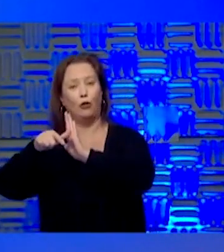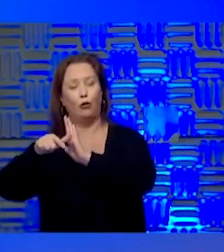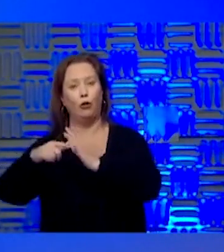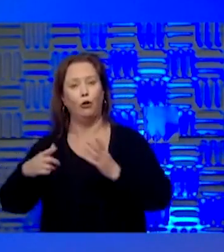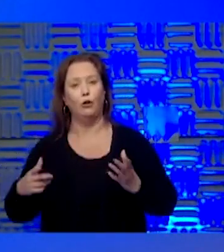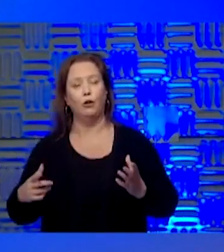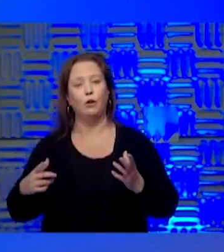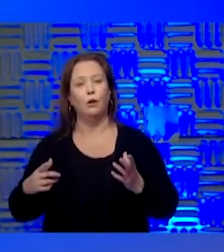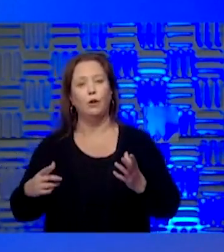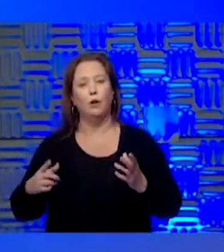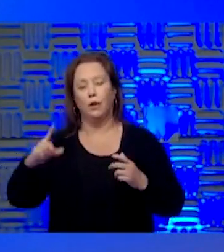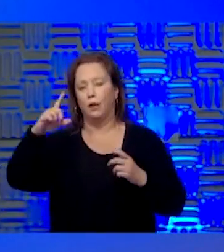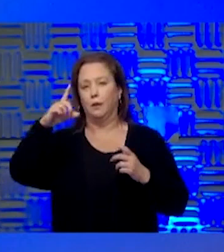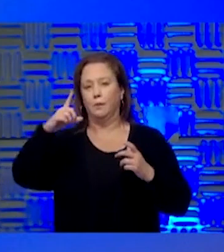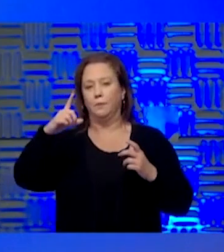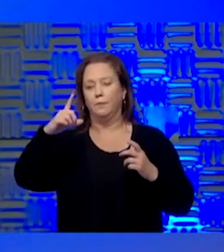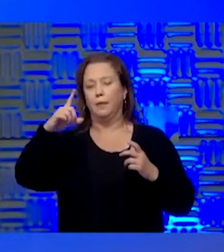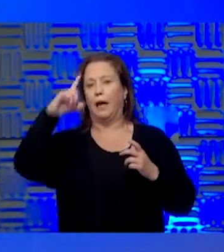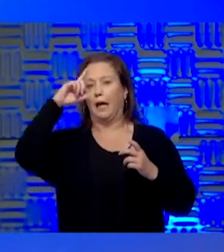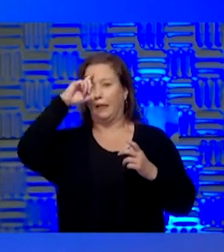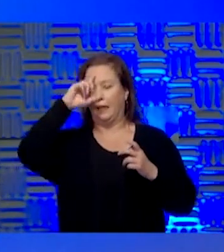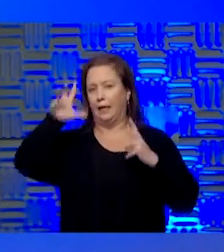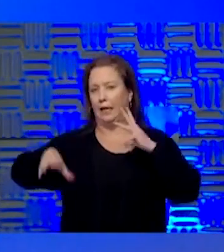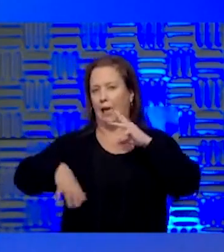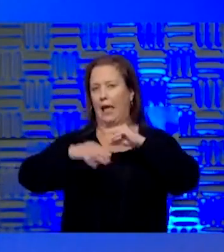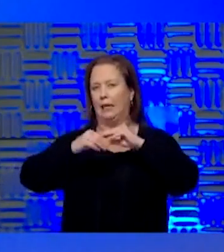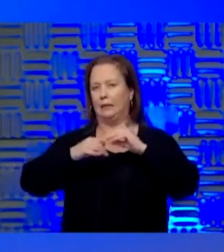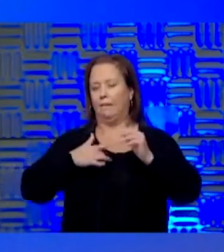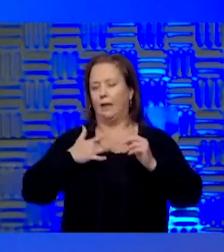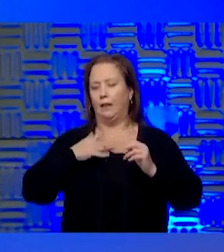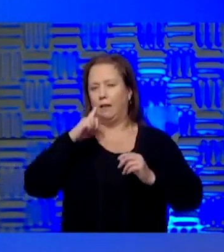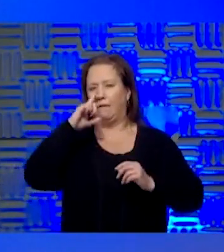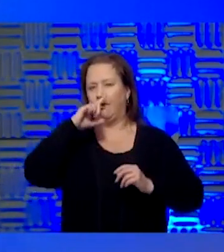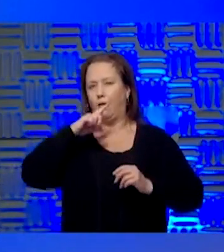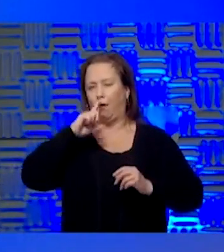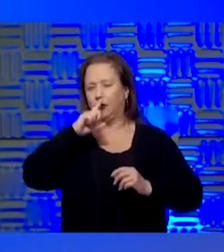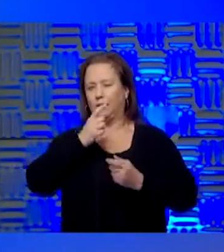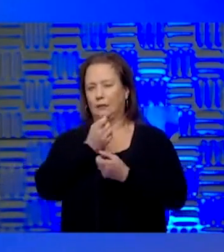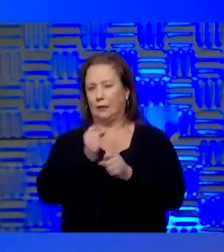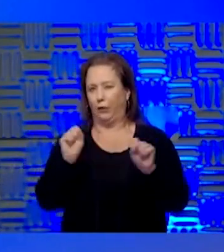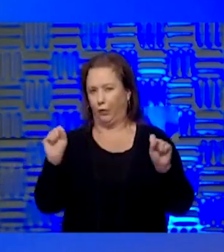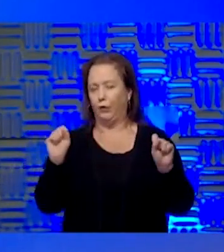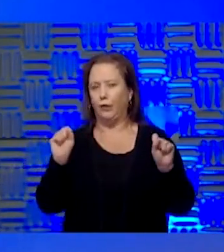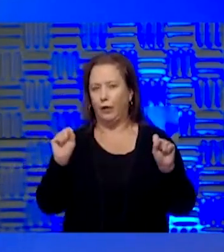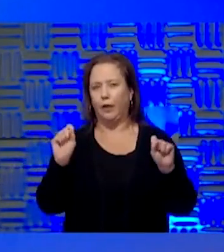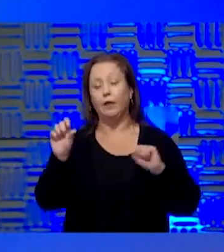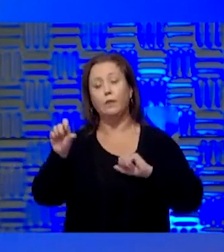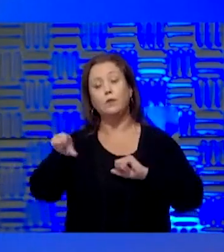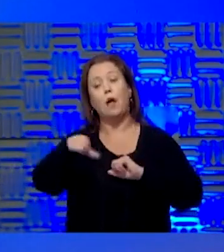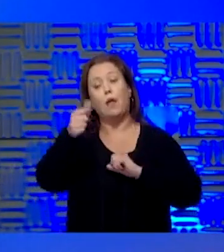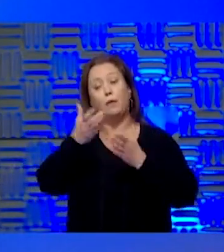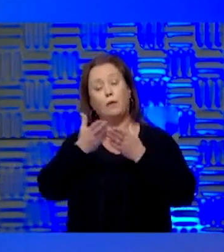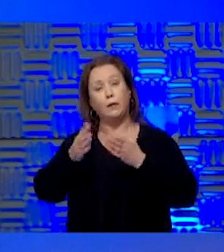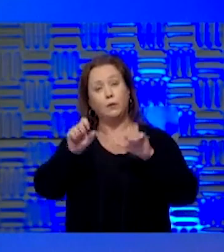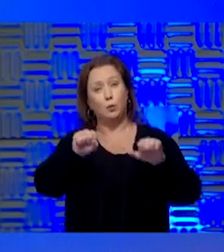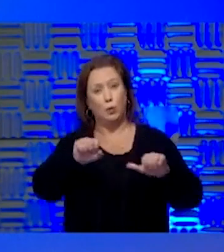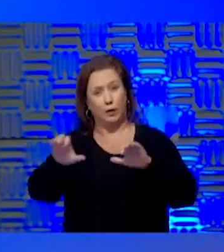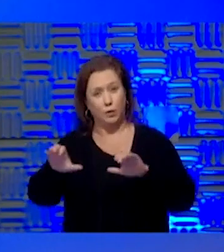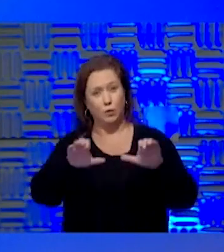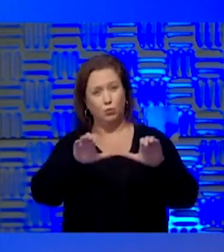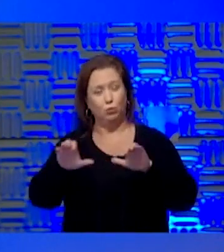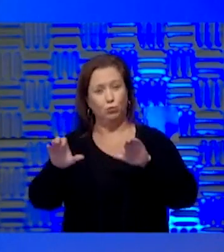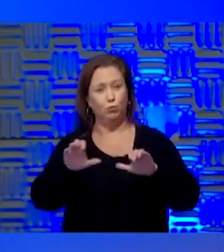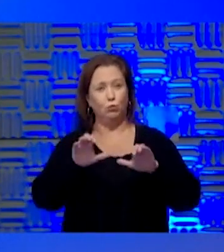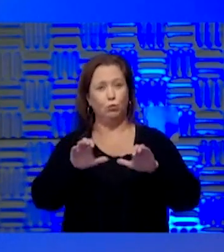think that it does add a false sense of security. I think there are other measures that you can take into place, such